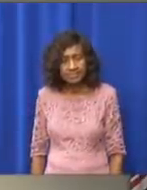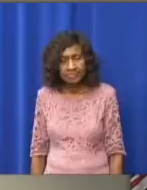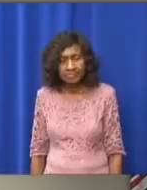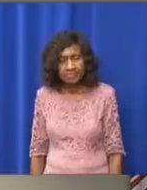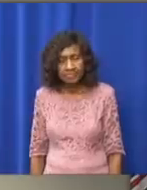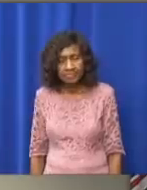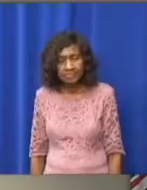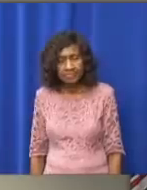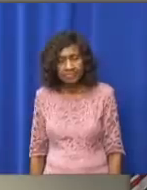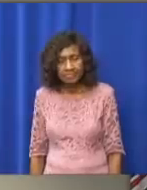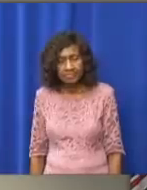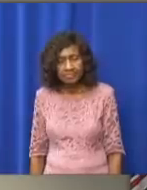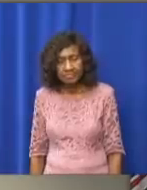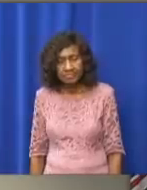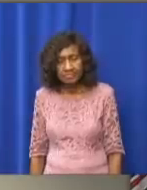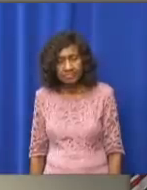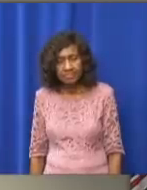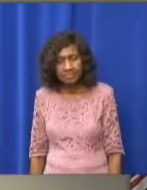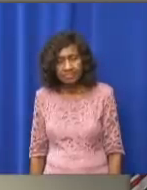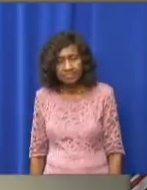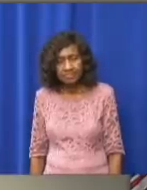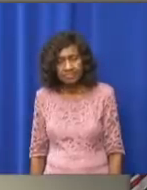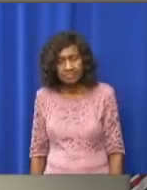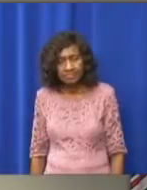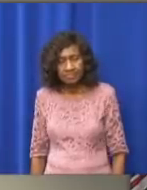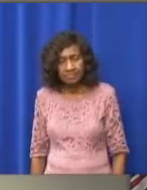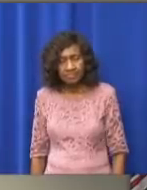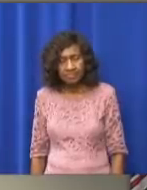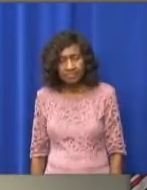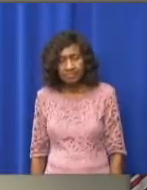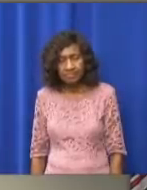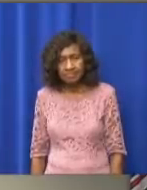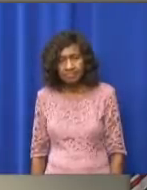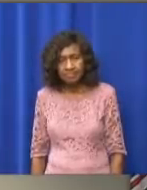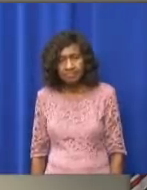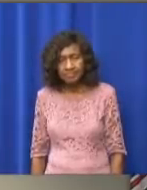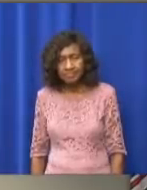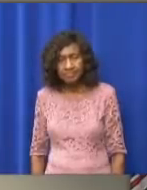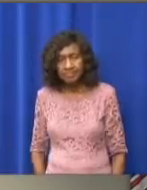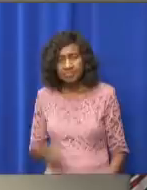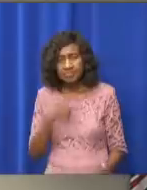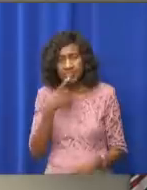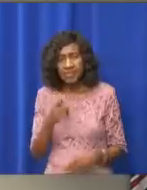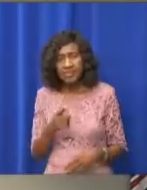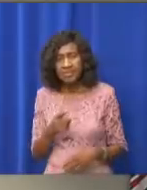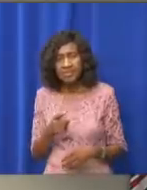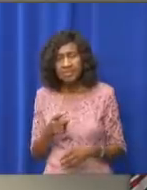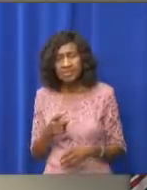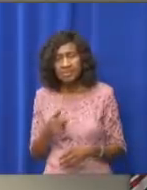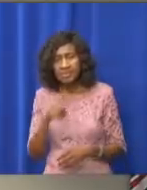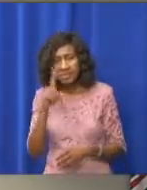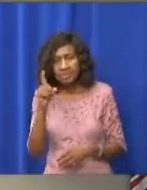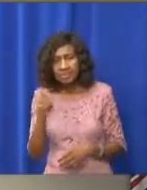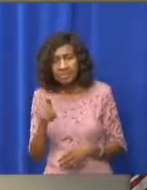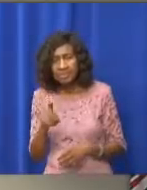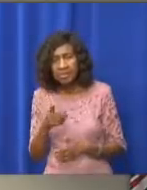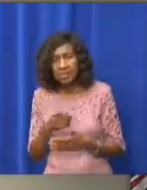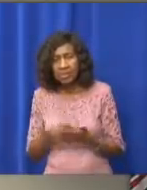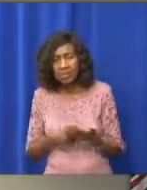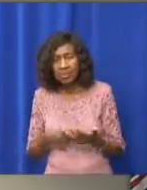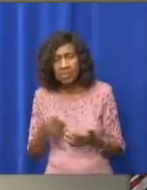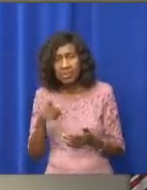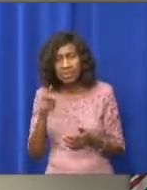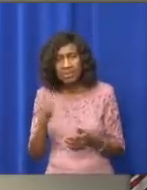Okay, great. And it's not to be corrected, but I think what needs to be clarified is that if you're not within a